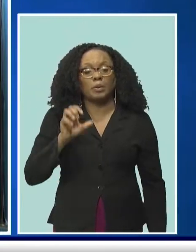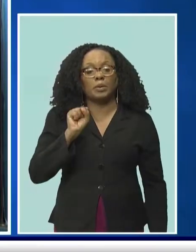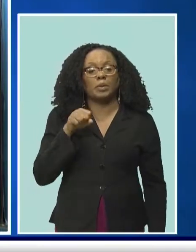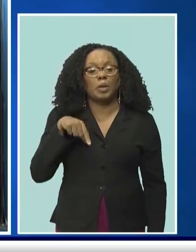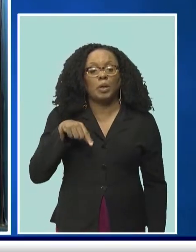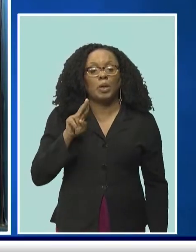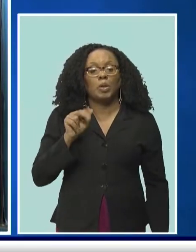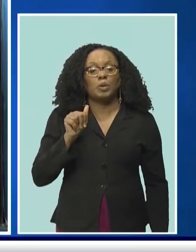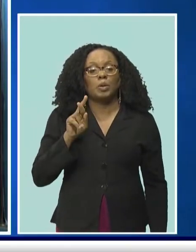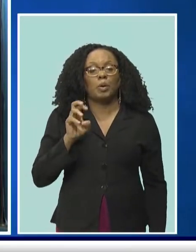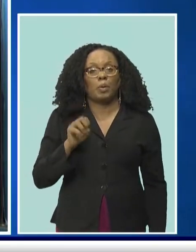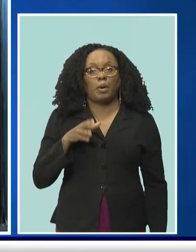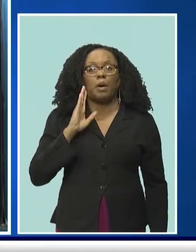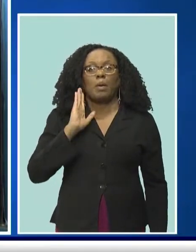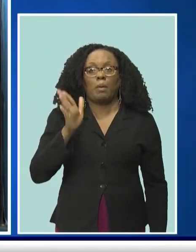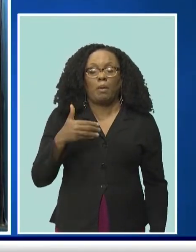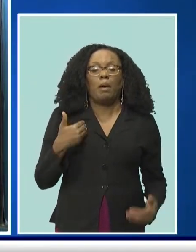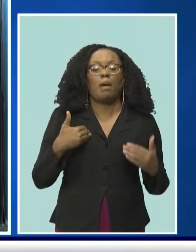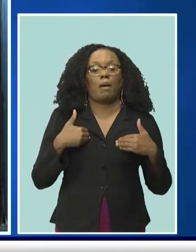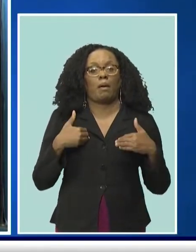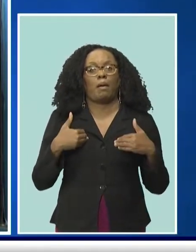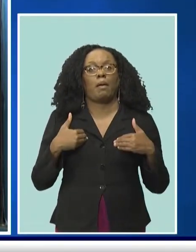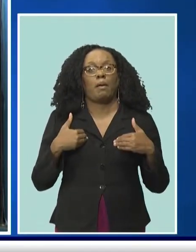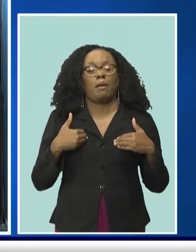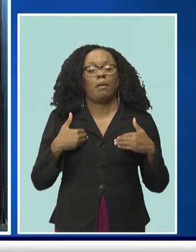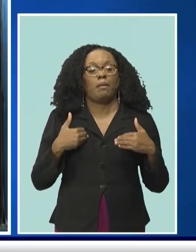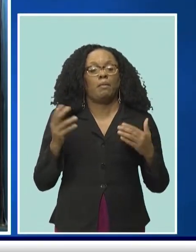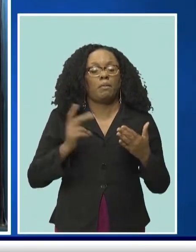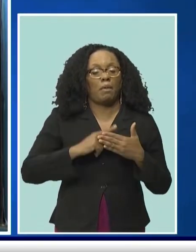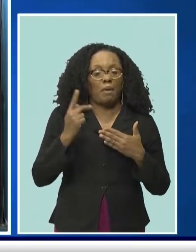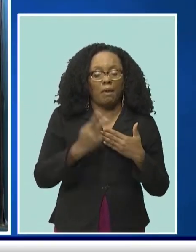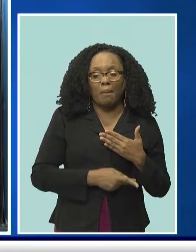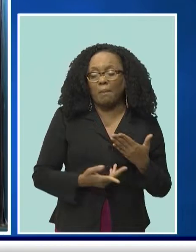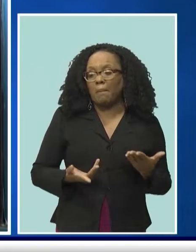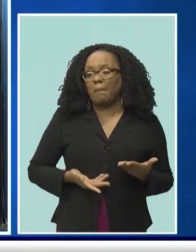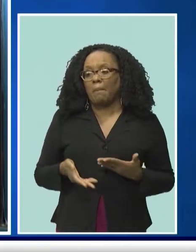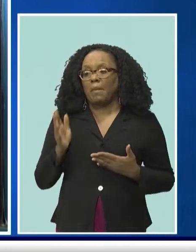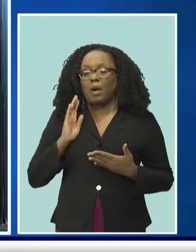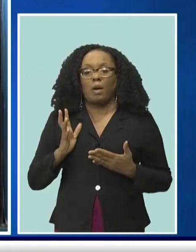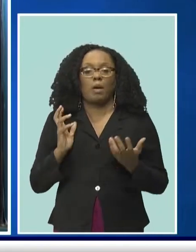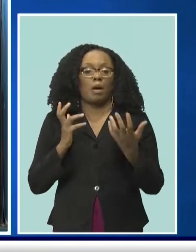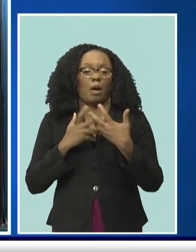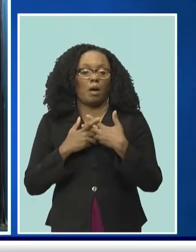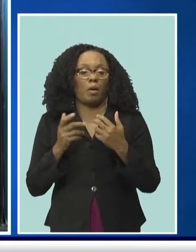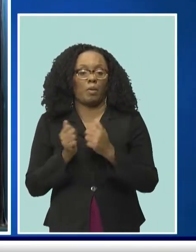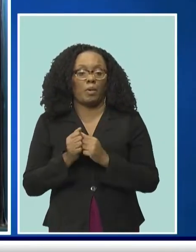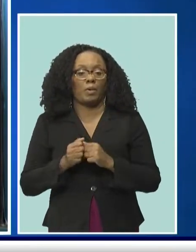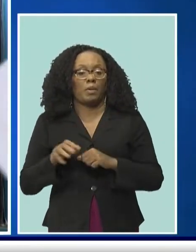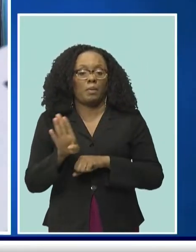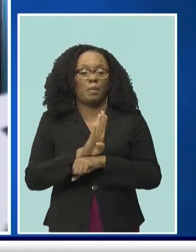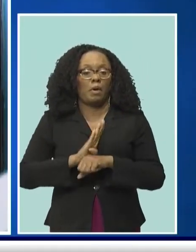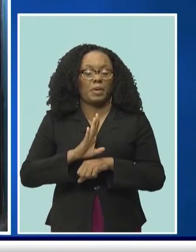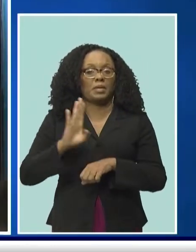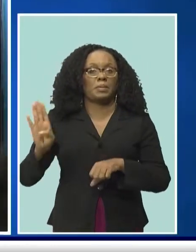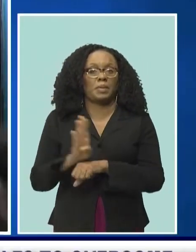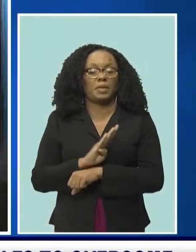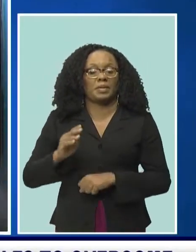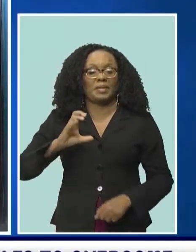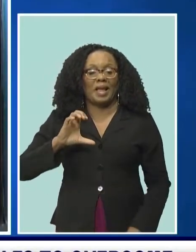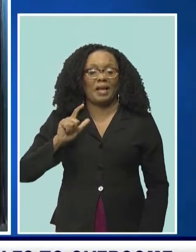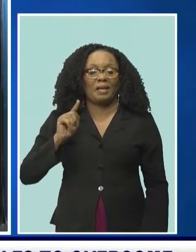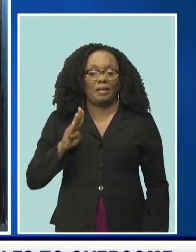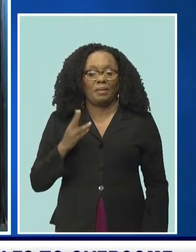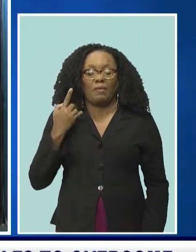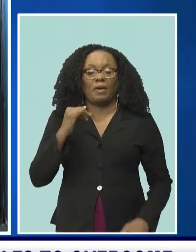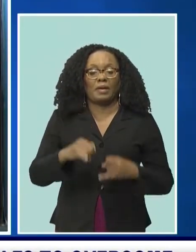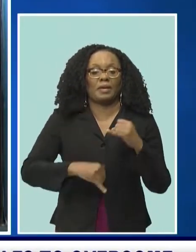the Ministry of People Empowerment and Elder Affairs will join with the Business and Professional Women's Club of Barbados to host an international fair and bazaar. This